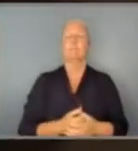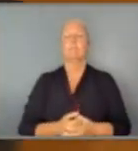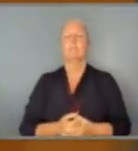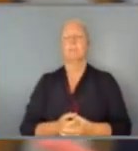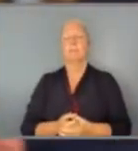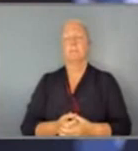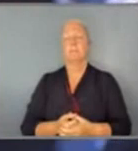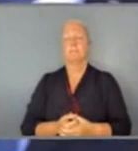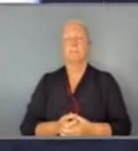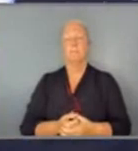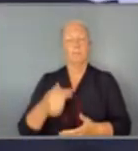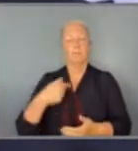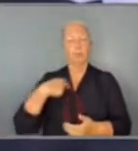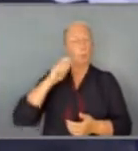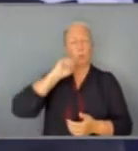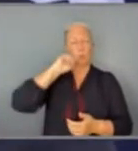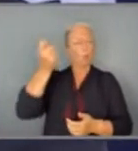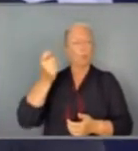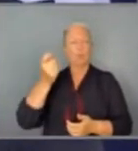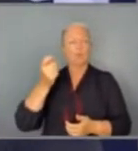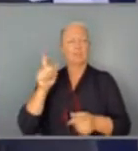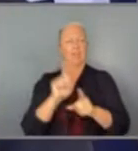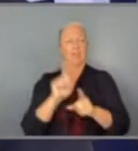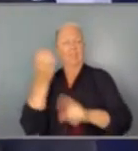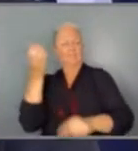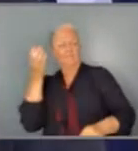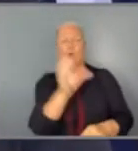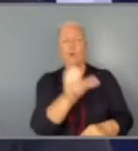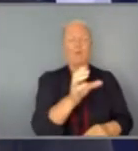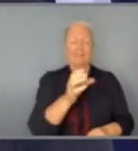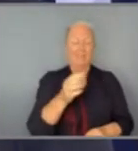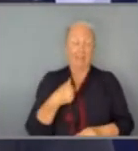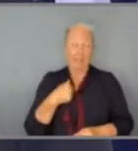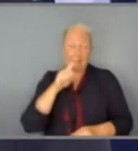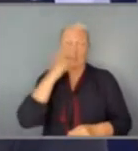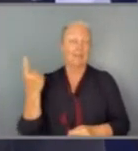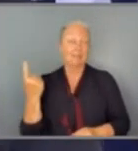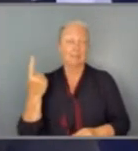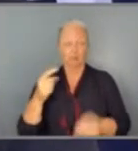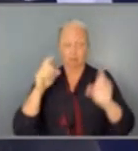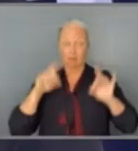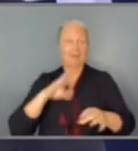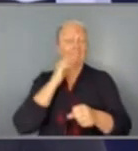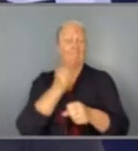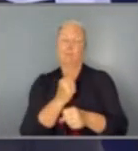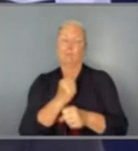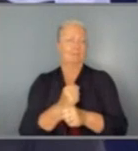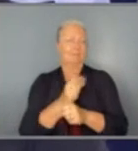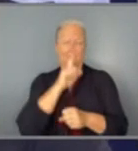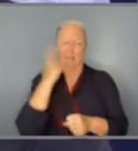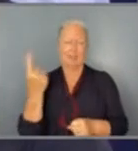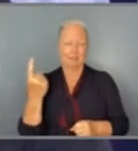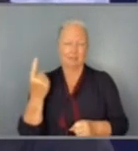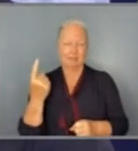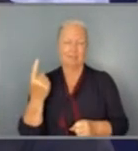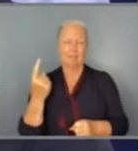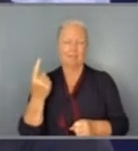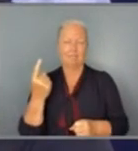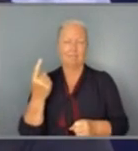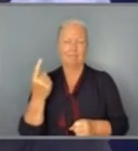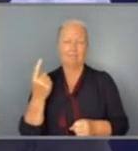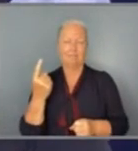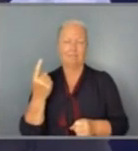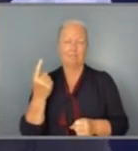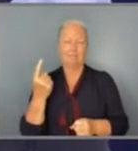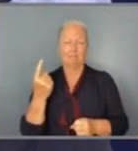mechanisms, and mandates also require enforcement, and that requires resources to be applied to enforcement.